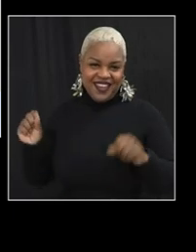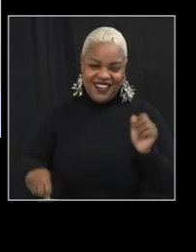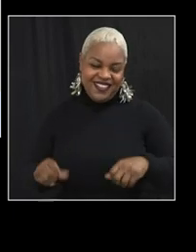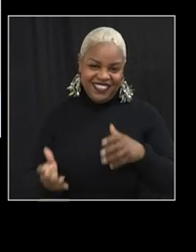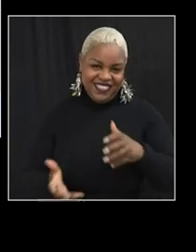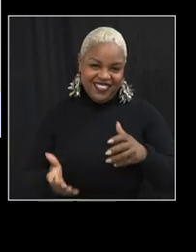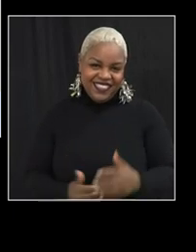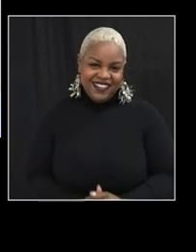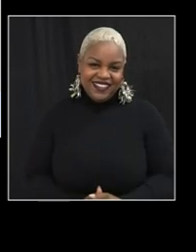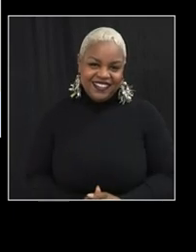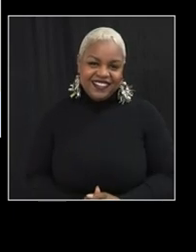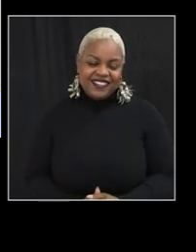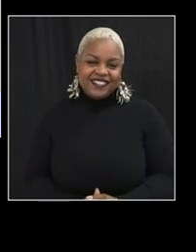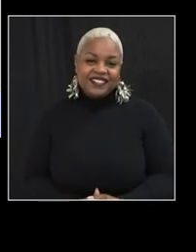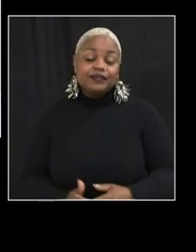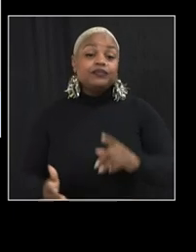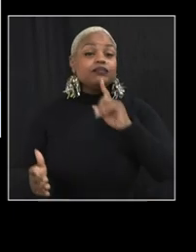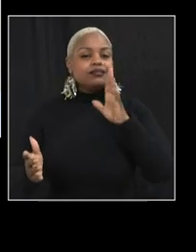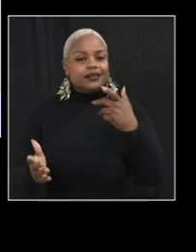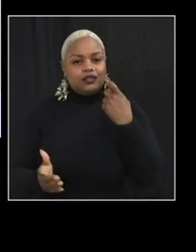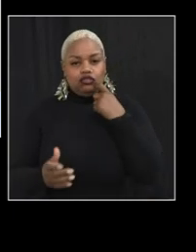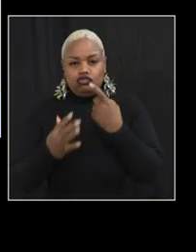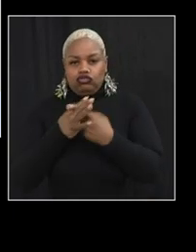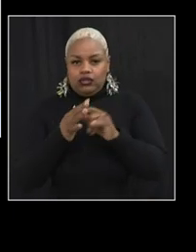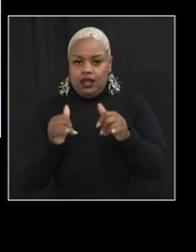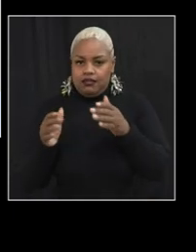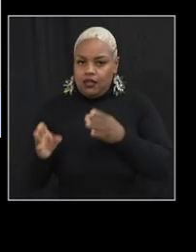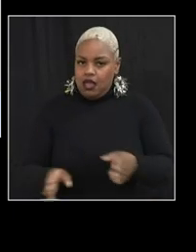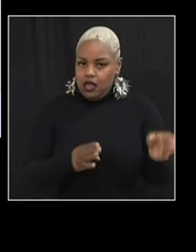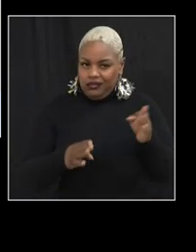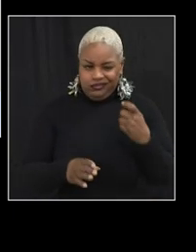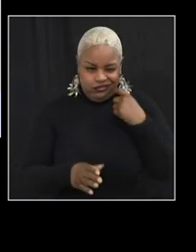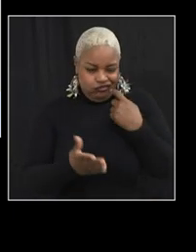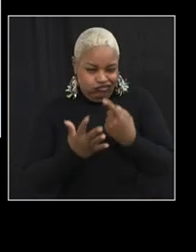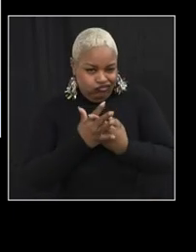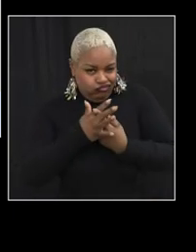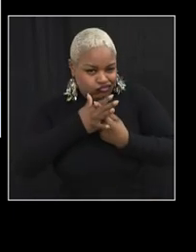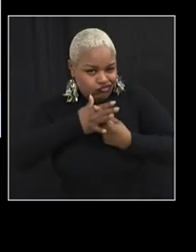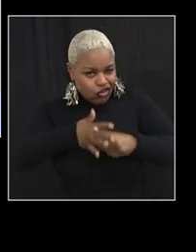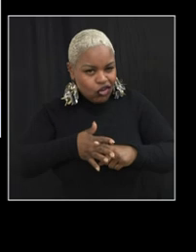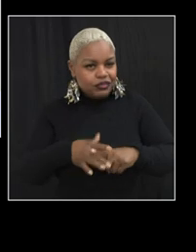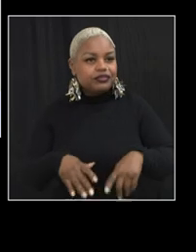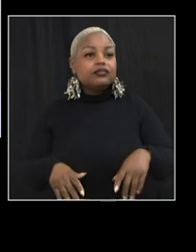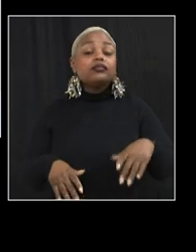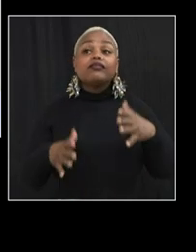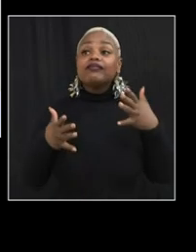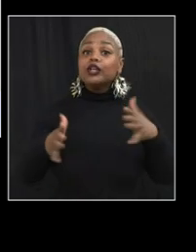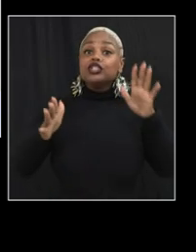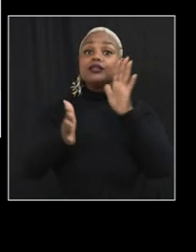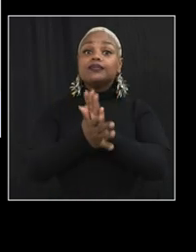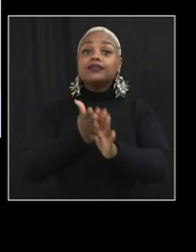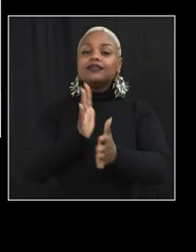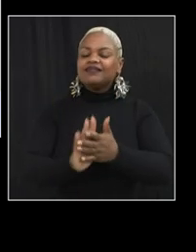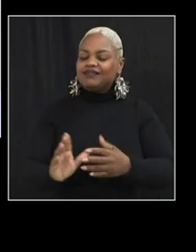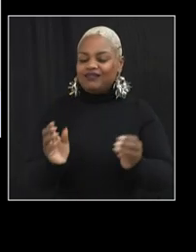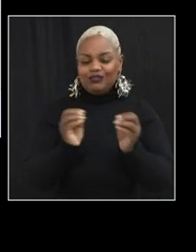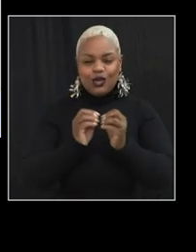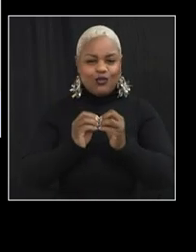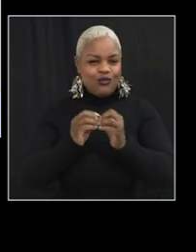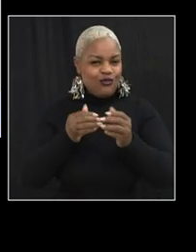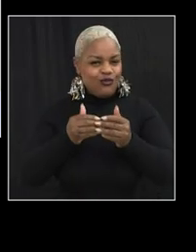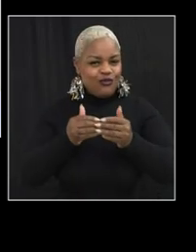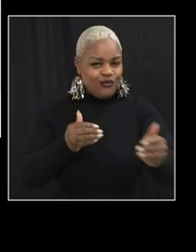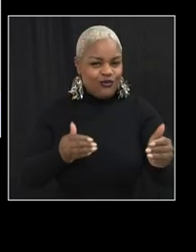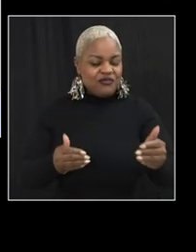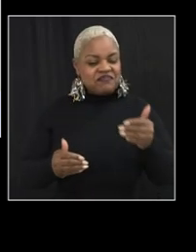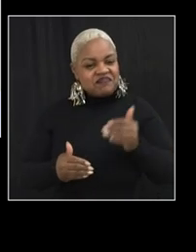beginning, not the end of that discussion. And so what we will do is continue our talks with the team,